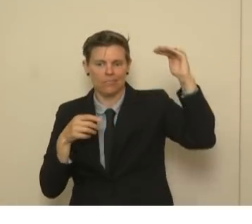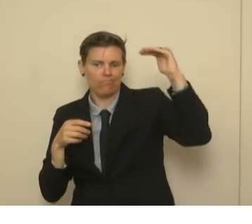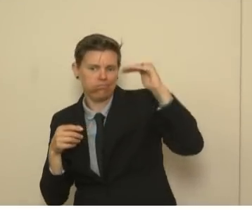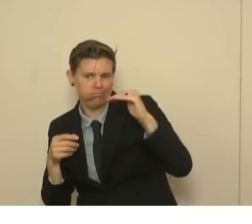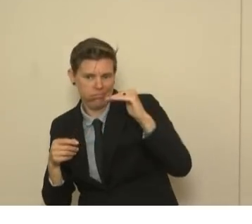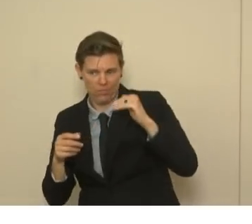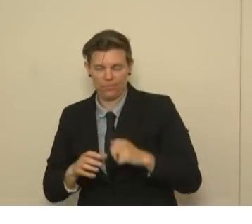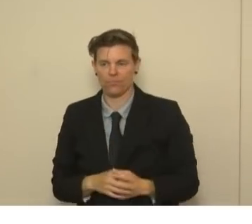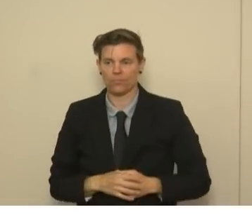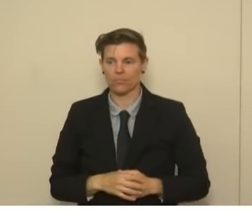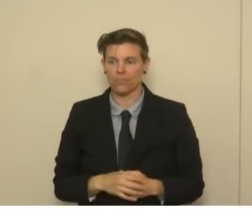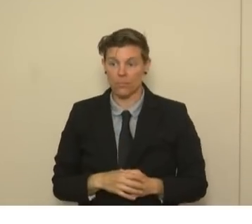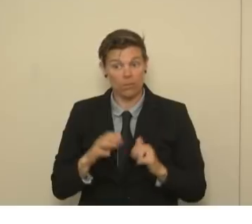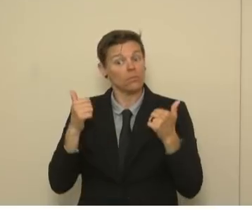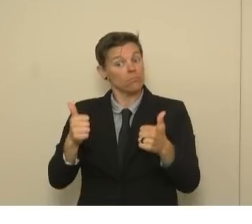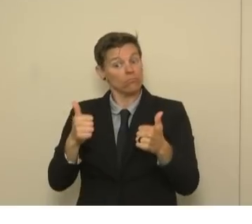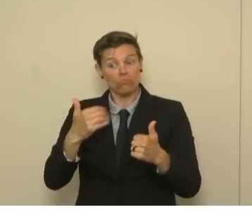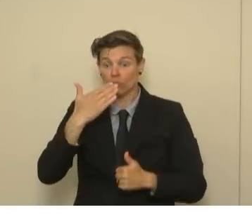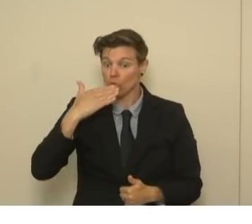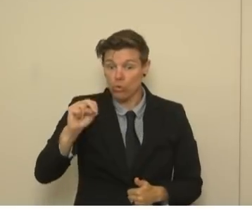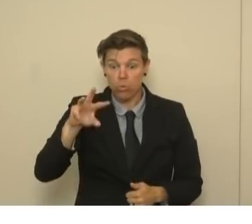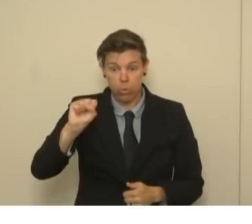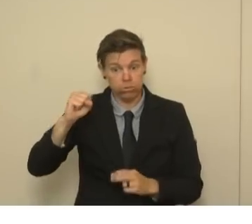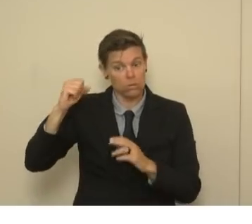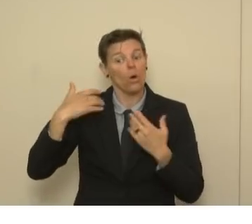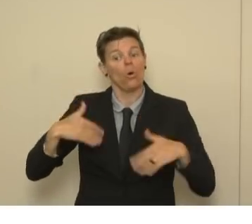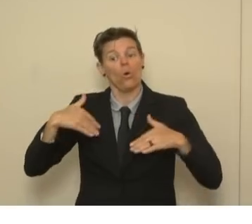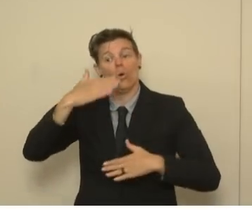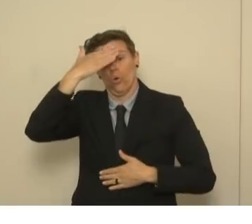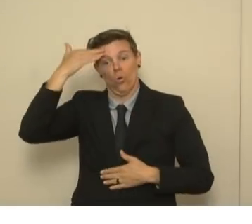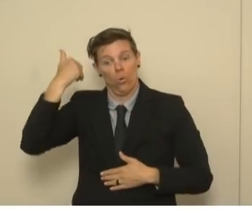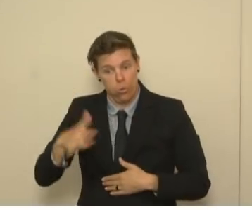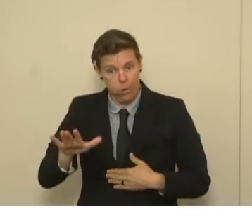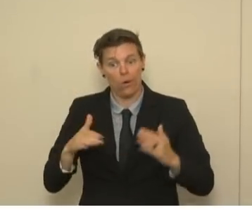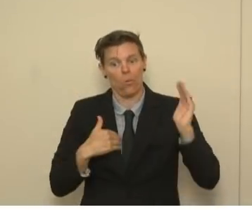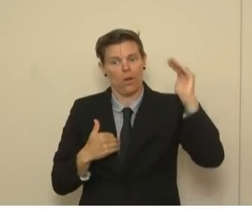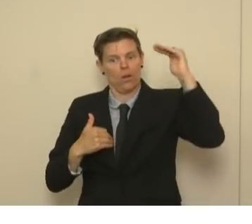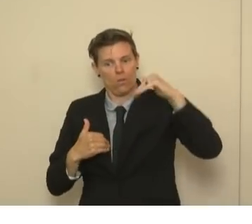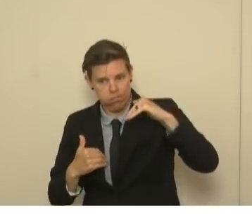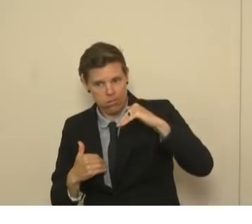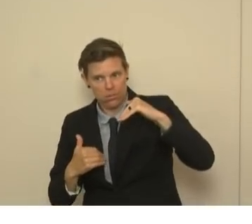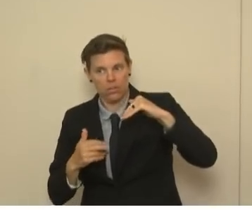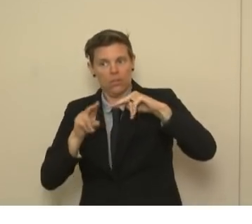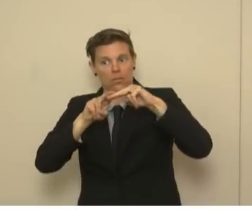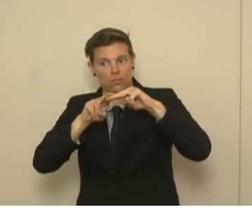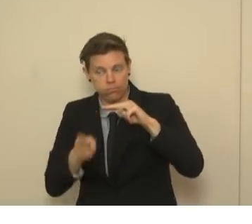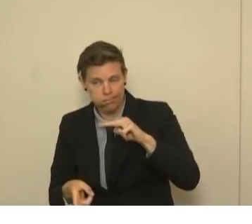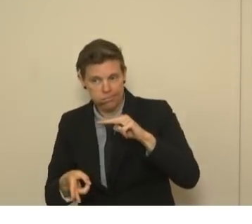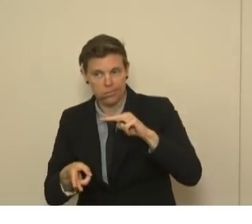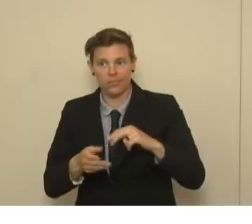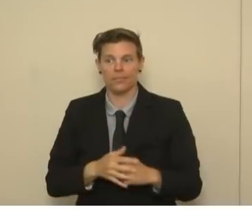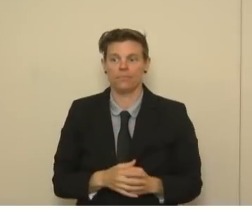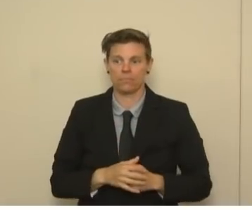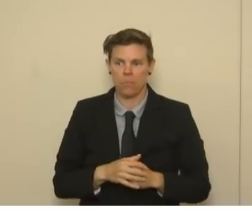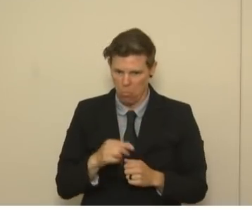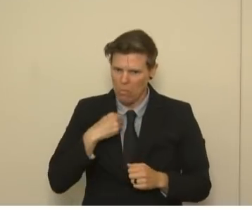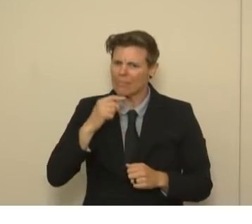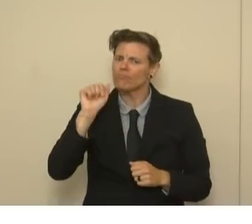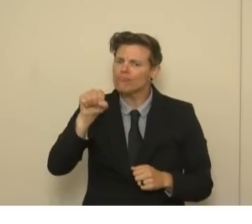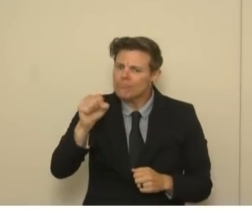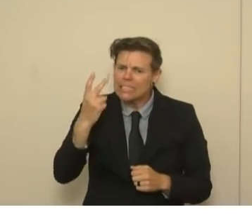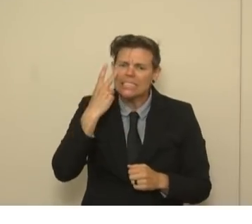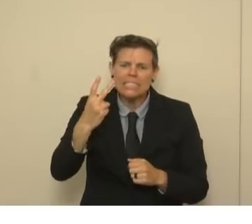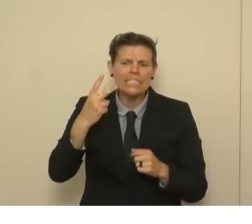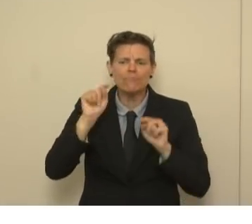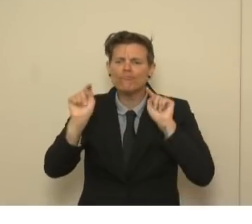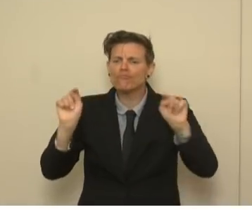down, and it's coming down exponentially, but we're also seeing that it's coming down in all the regions of the state, which are the different colored